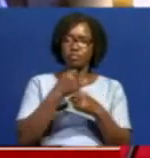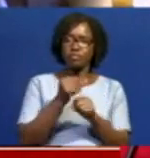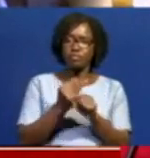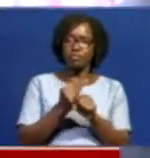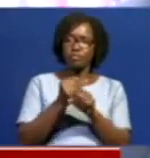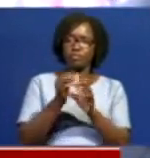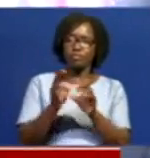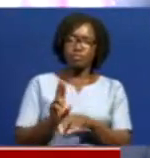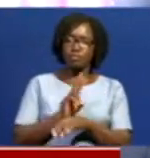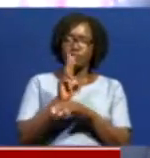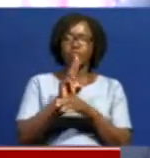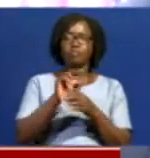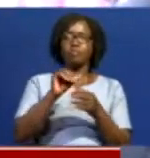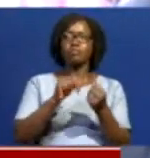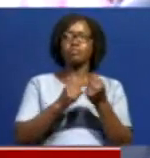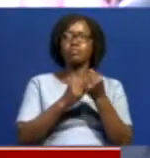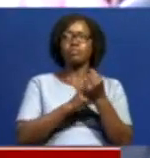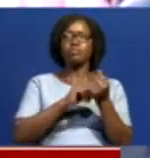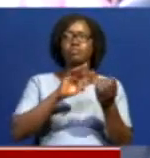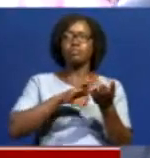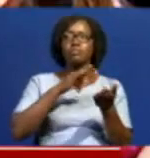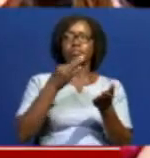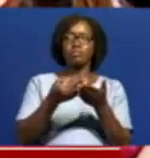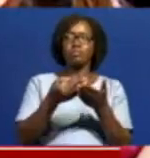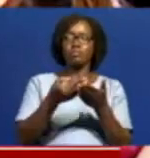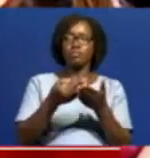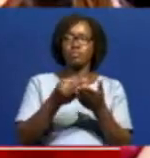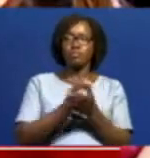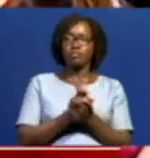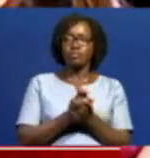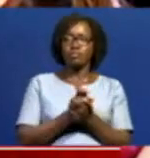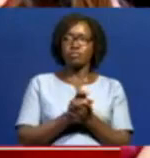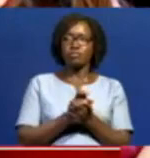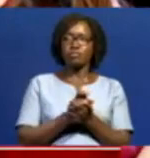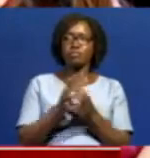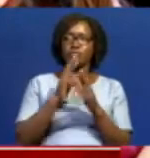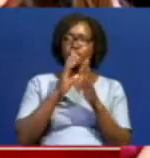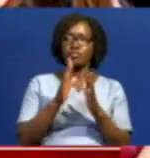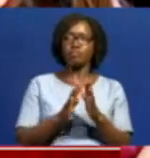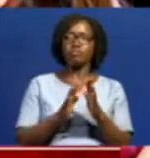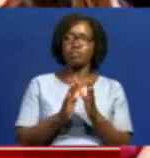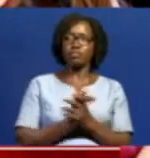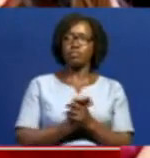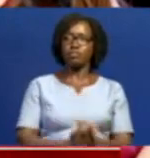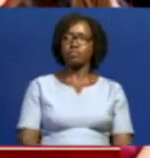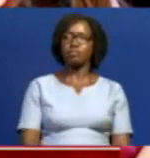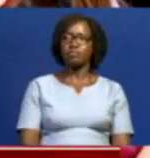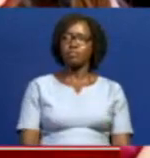utilization of donor funding in local projects. Alanoko, Prime Edition.